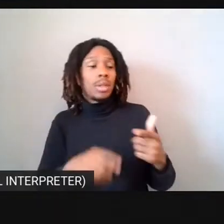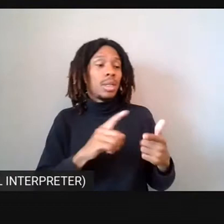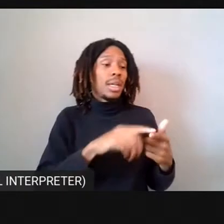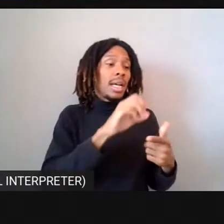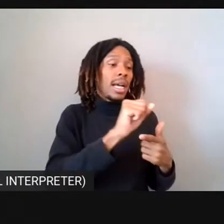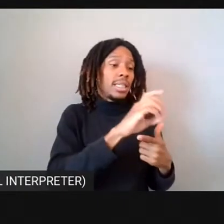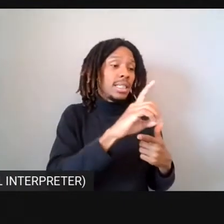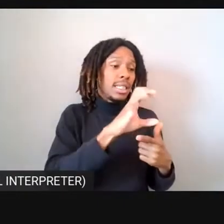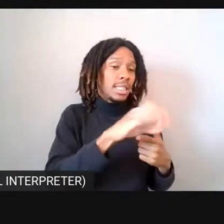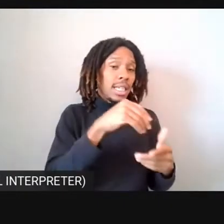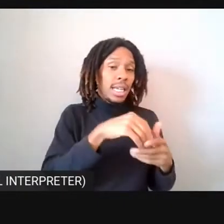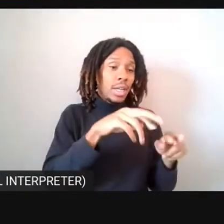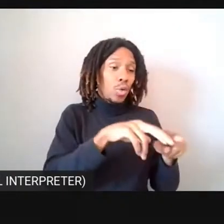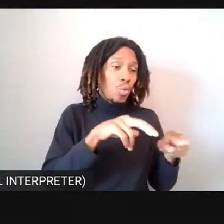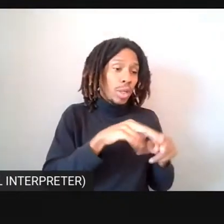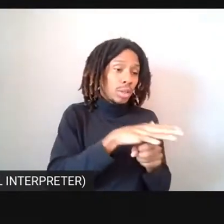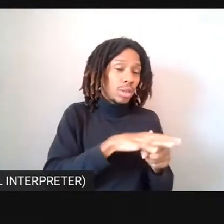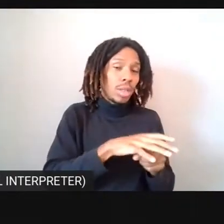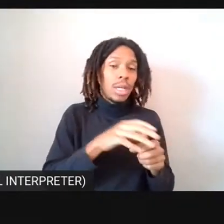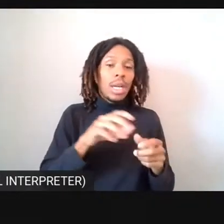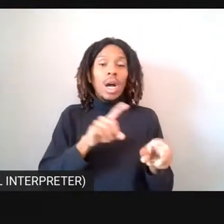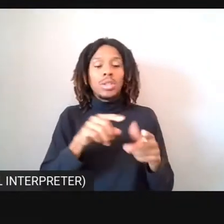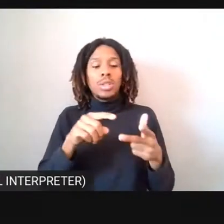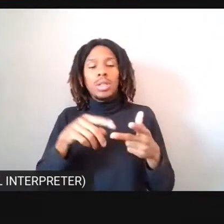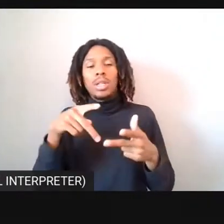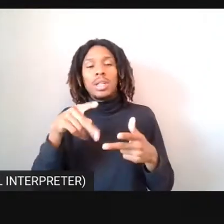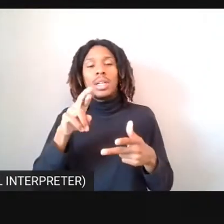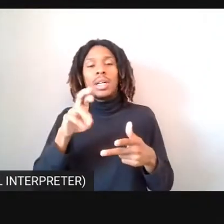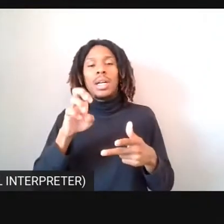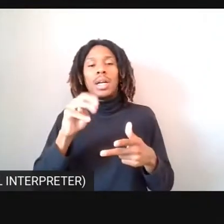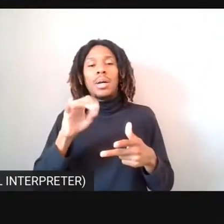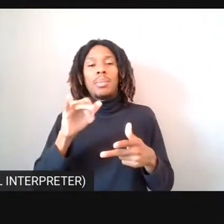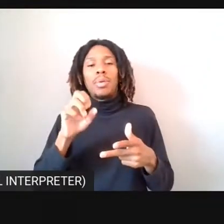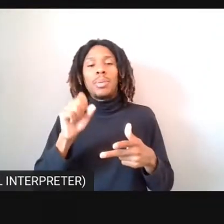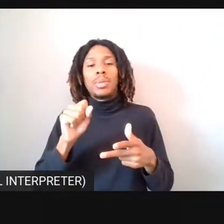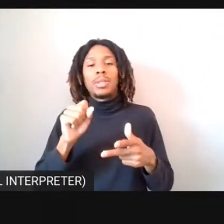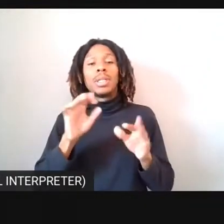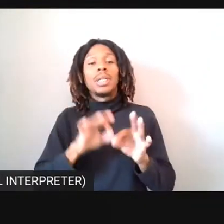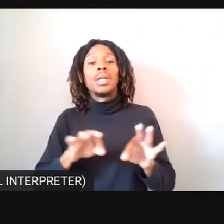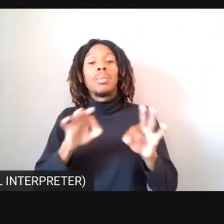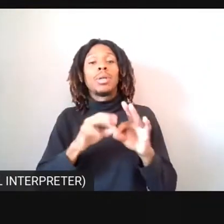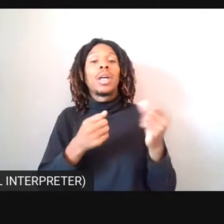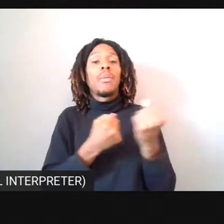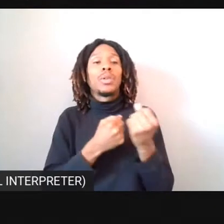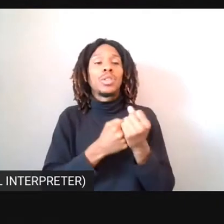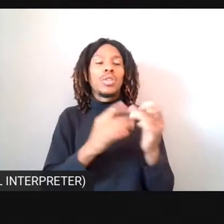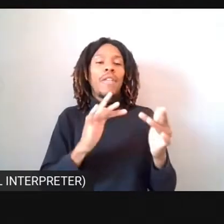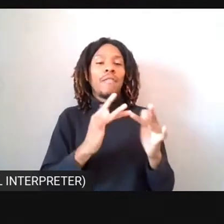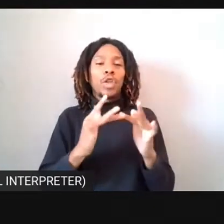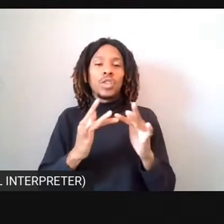SDDC in the region as well, and on premises, as long as it is supported for virtualization.